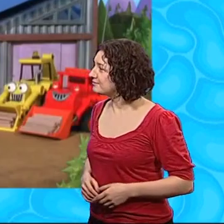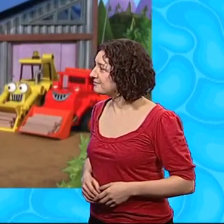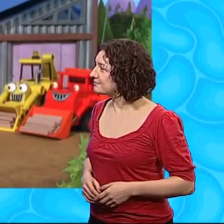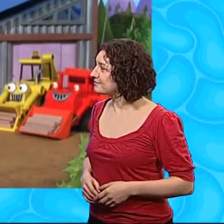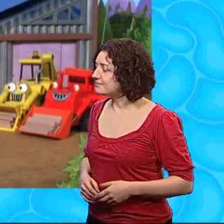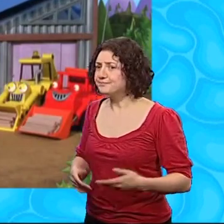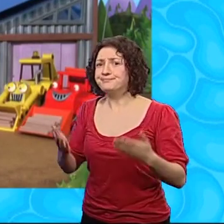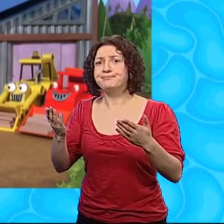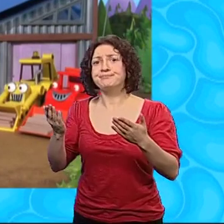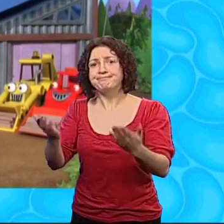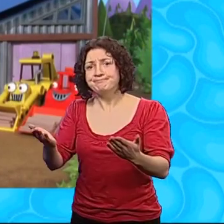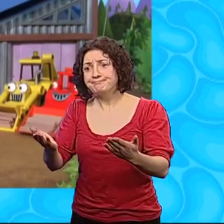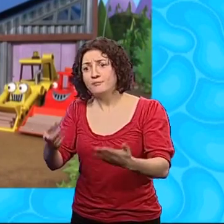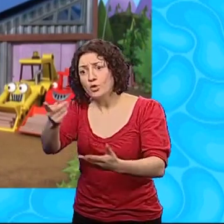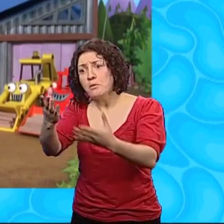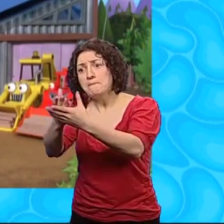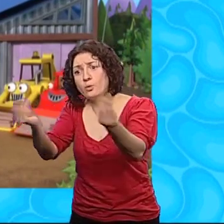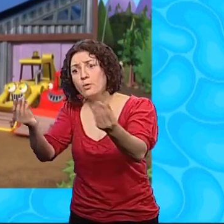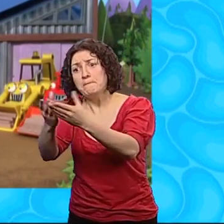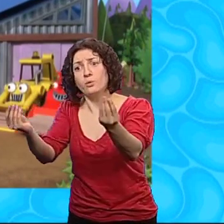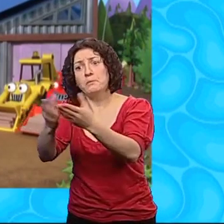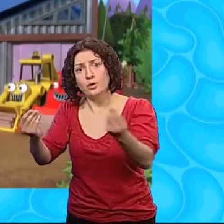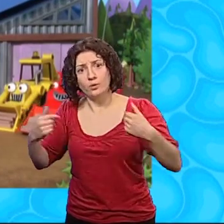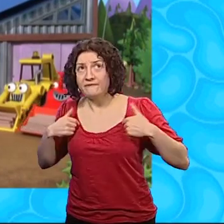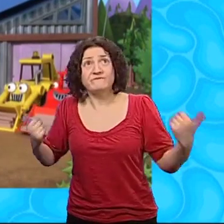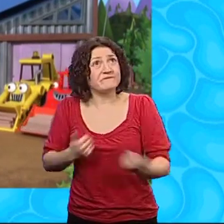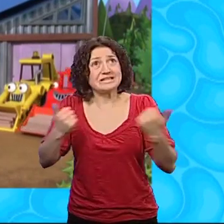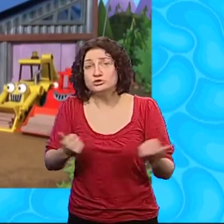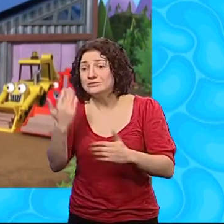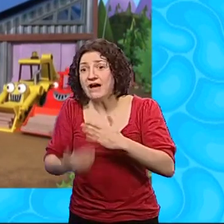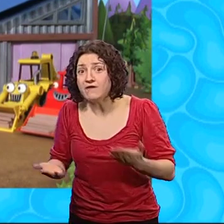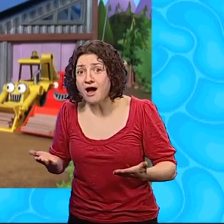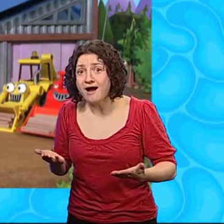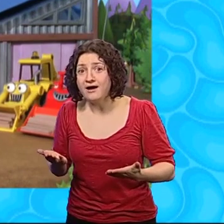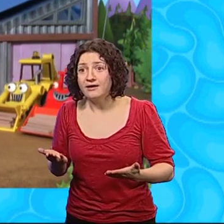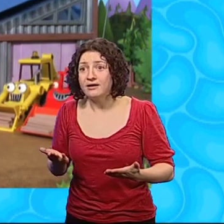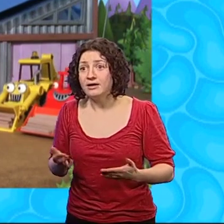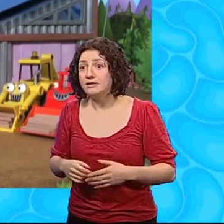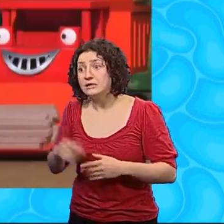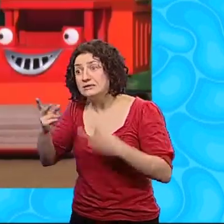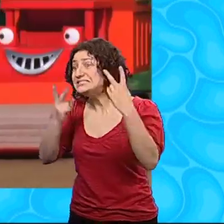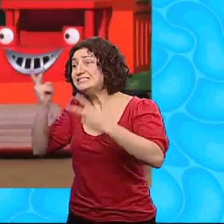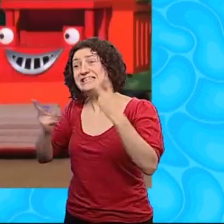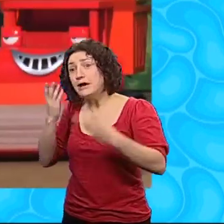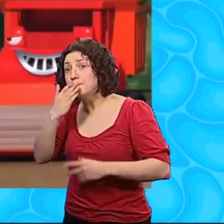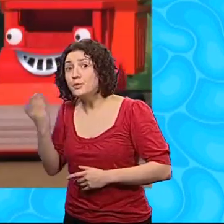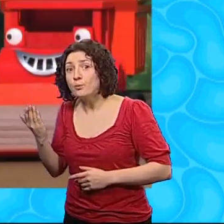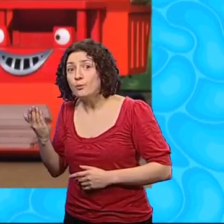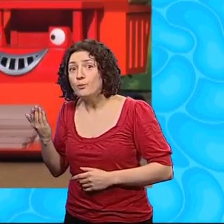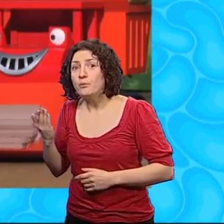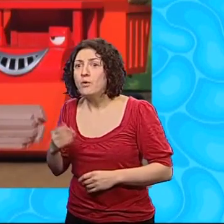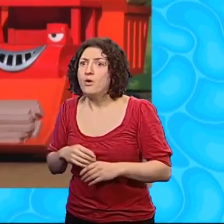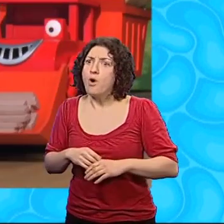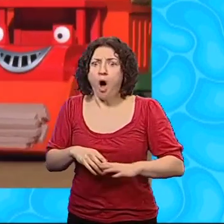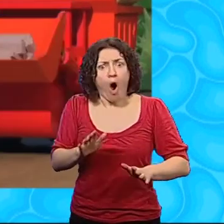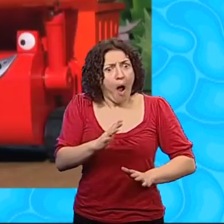If you keep disappearing, Lofty, we'll never get the bunkhouse finished. And then there'll be no campfire sing-along. Yeah, and you wouldn't want to